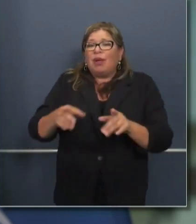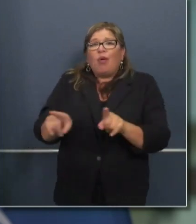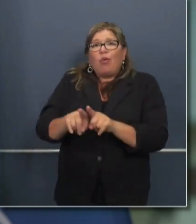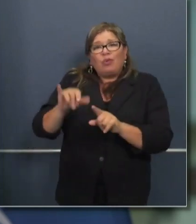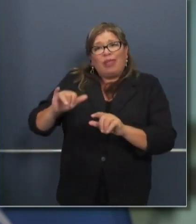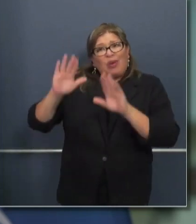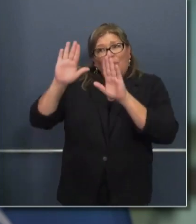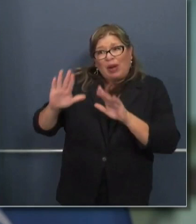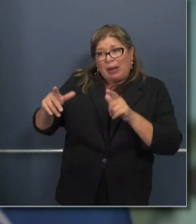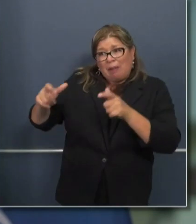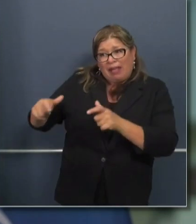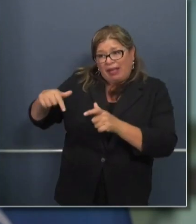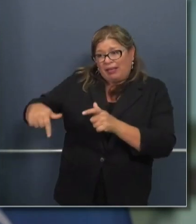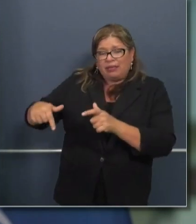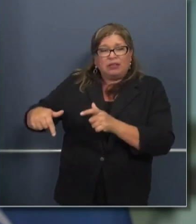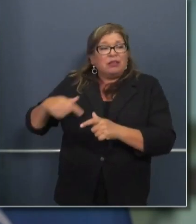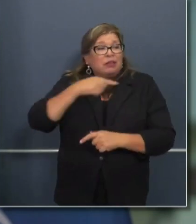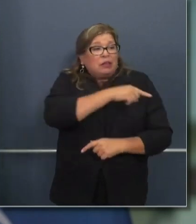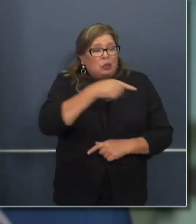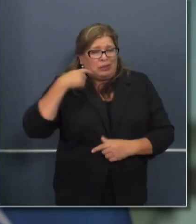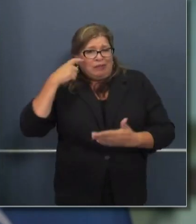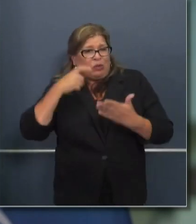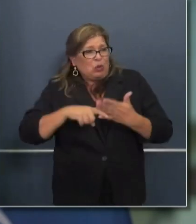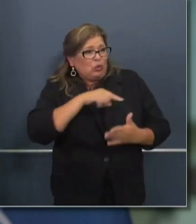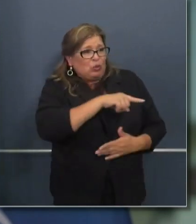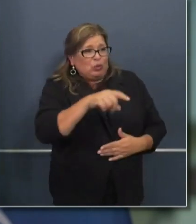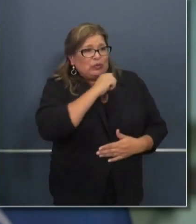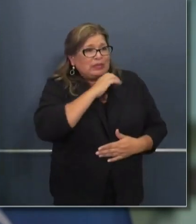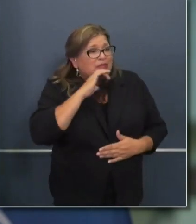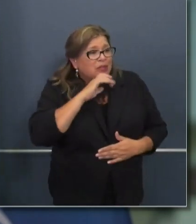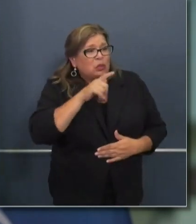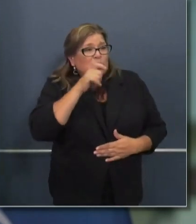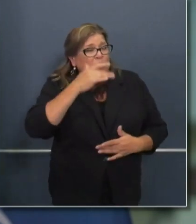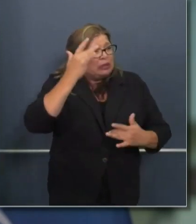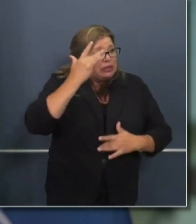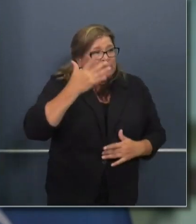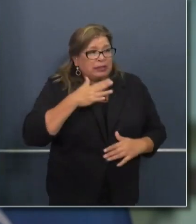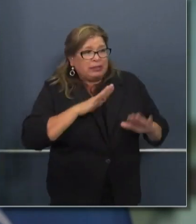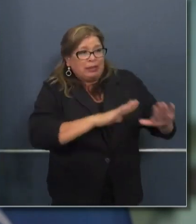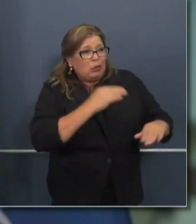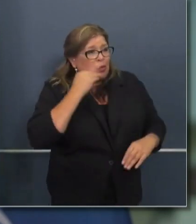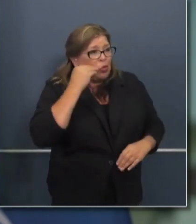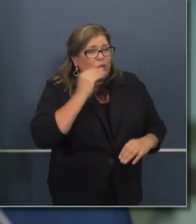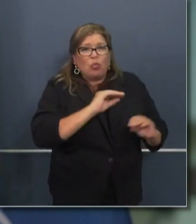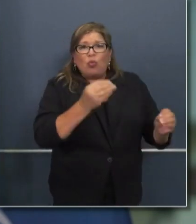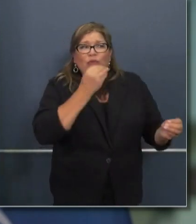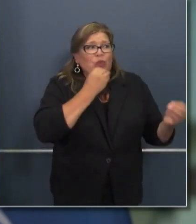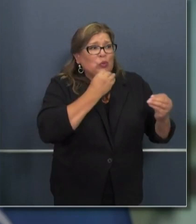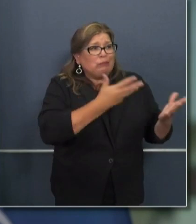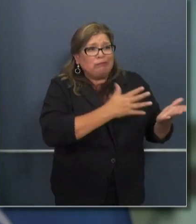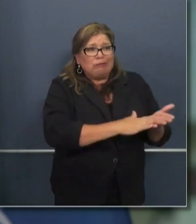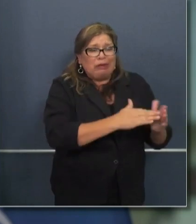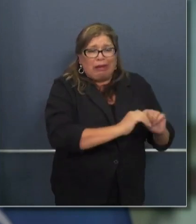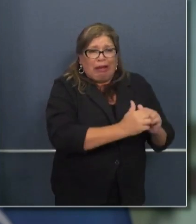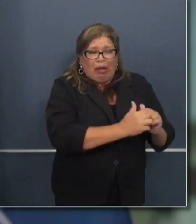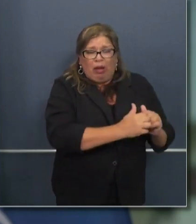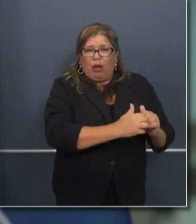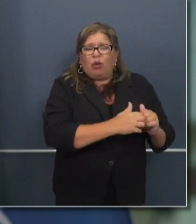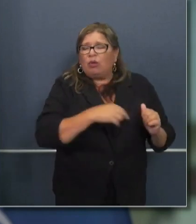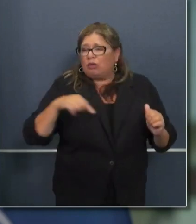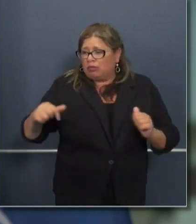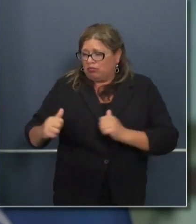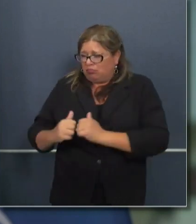do something that helped support 5,800 folks that's made a difference in the lives of tens of thousands of our